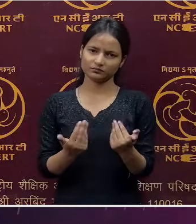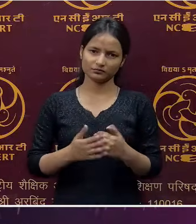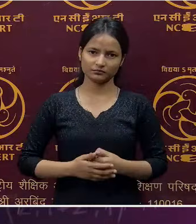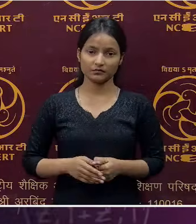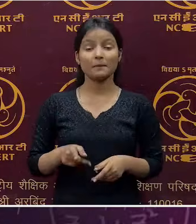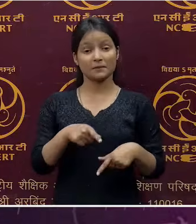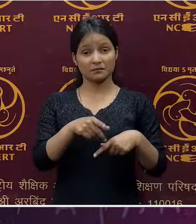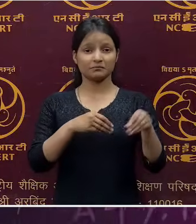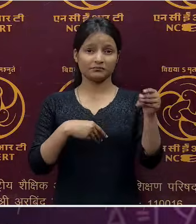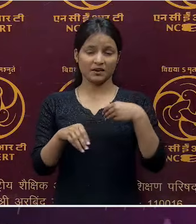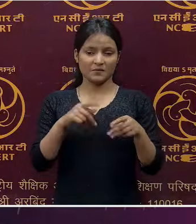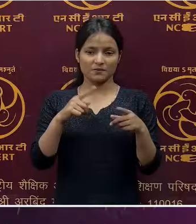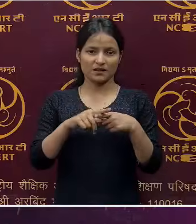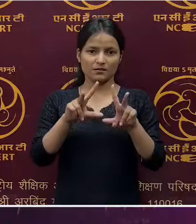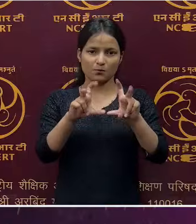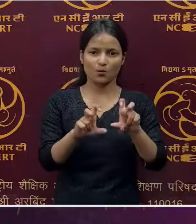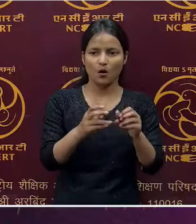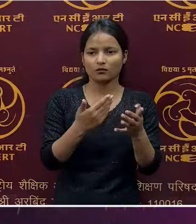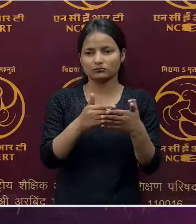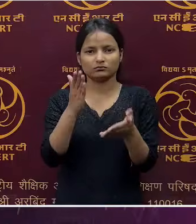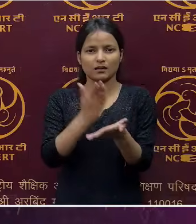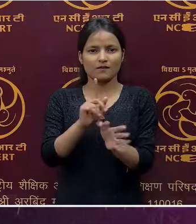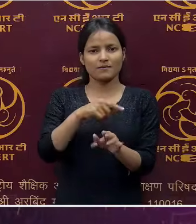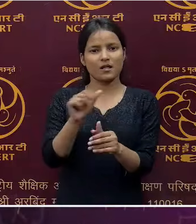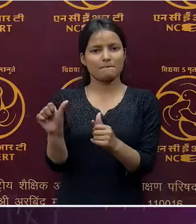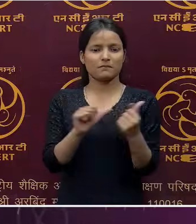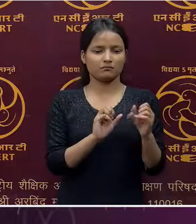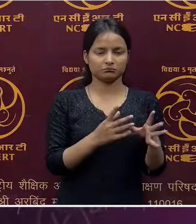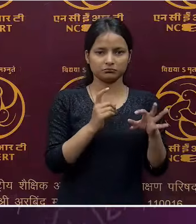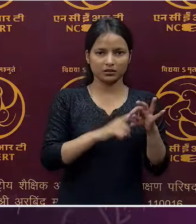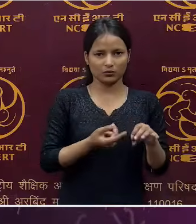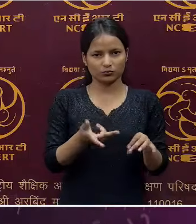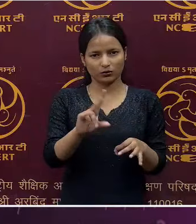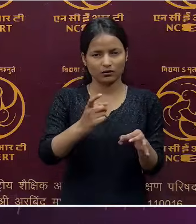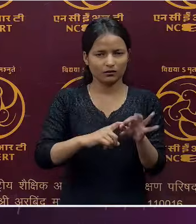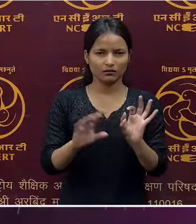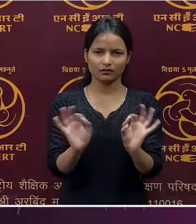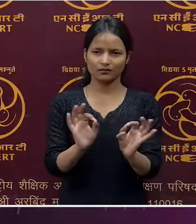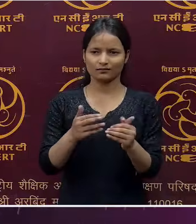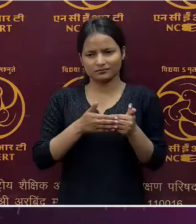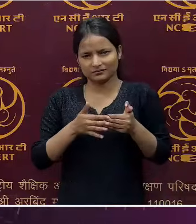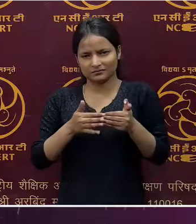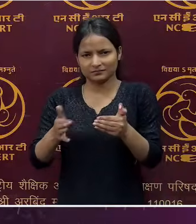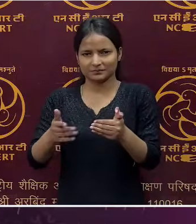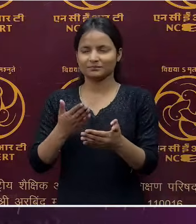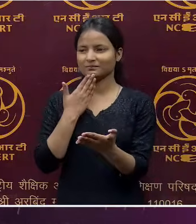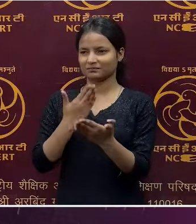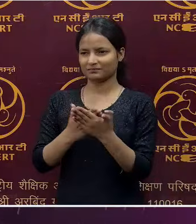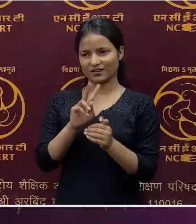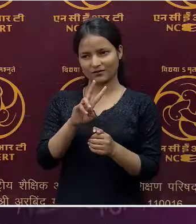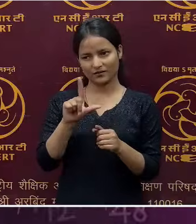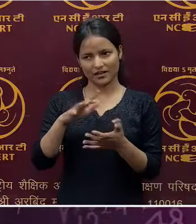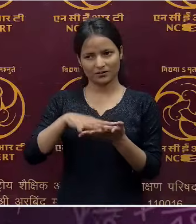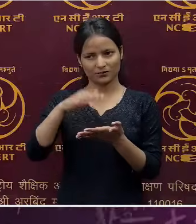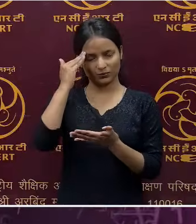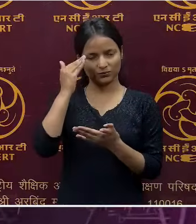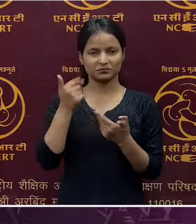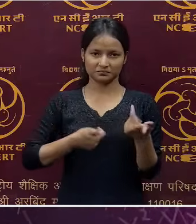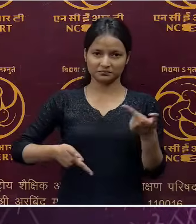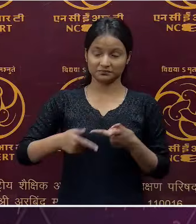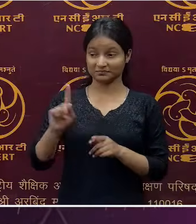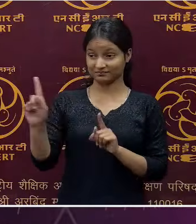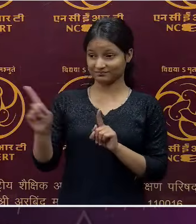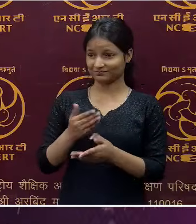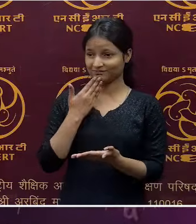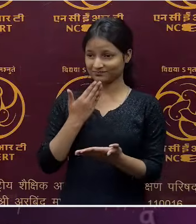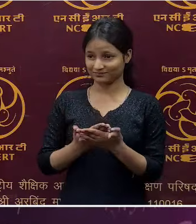of a flexibility that this program actually shows, these virtual labs actually shows. Thank you so much, Shivani ma'am, for being here.